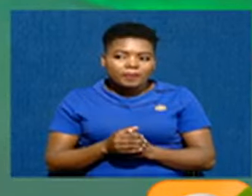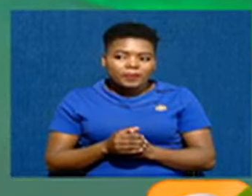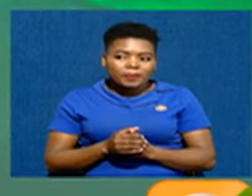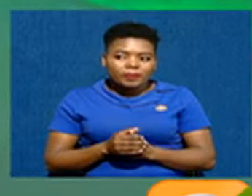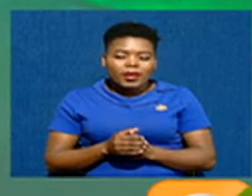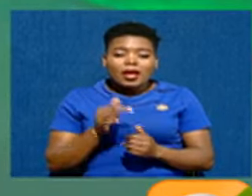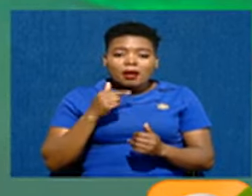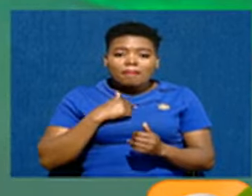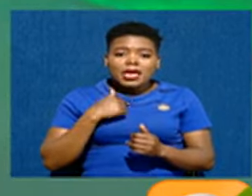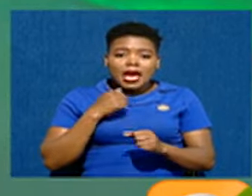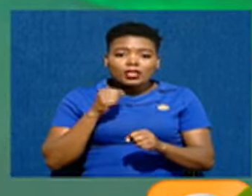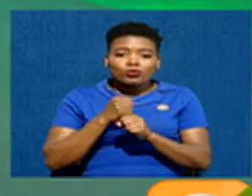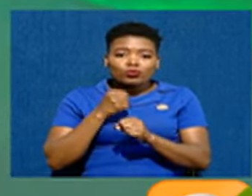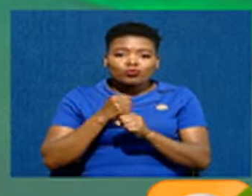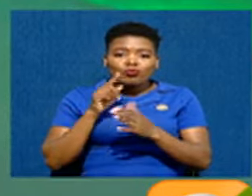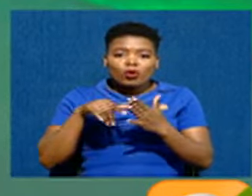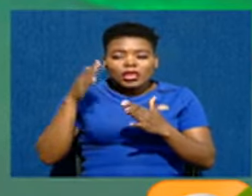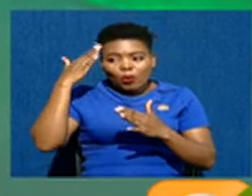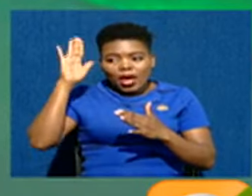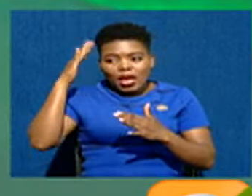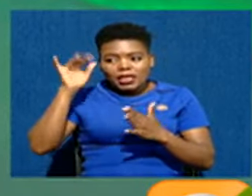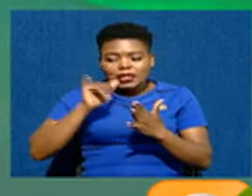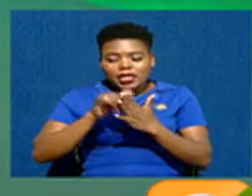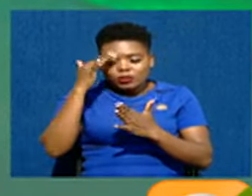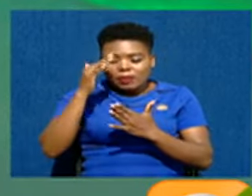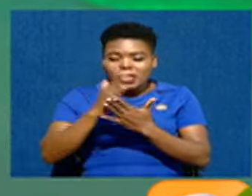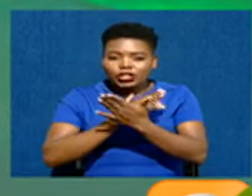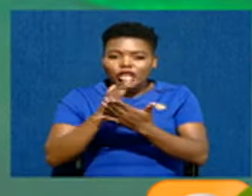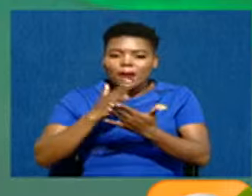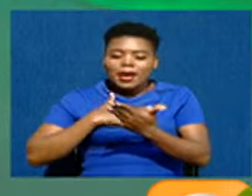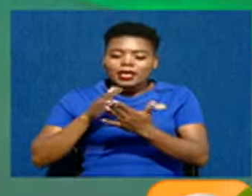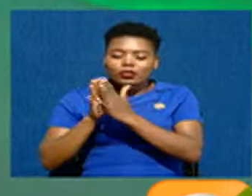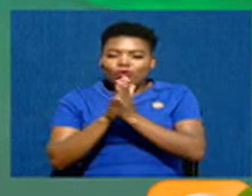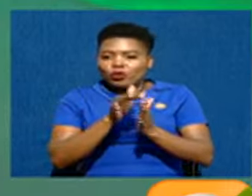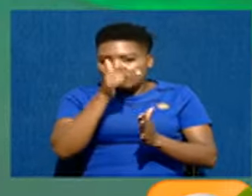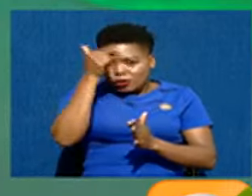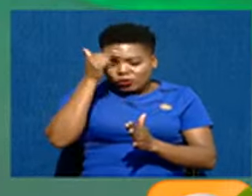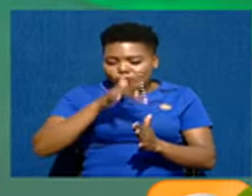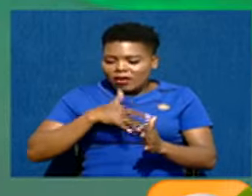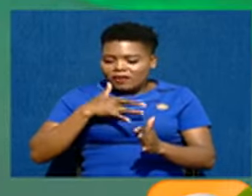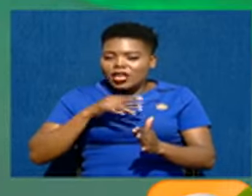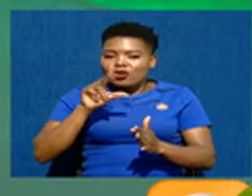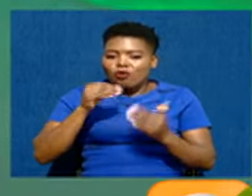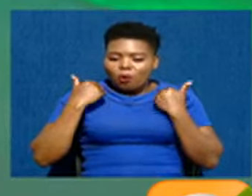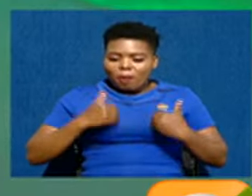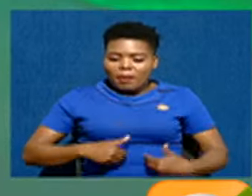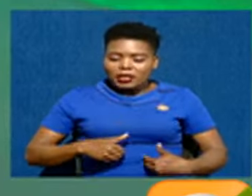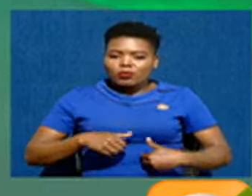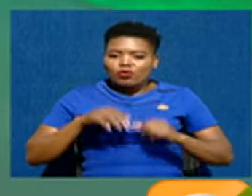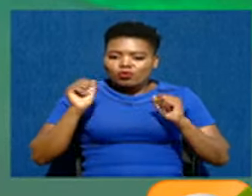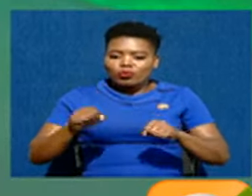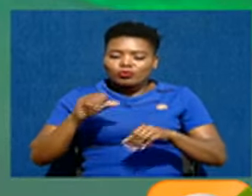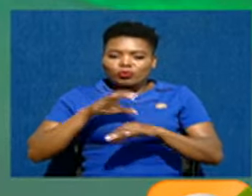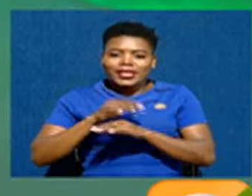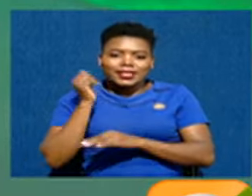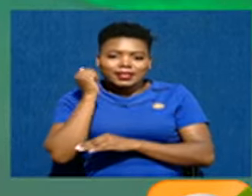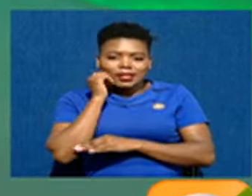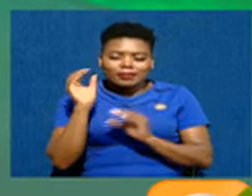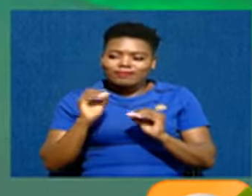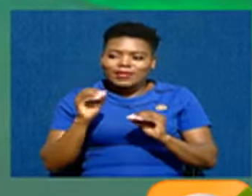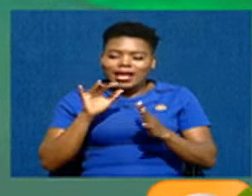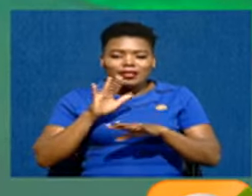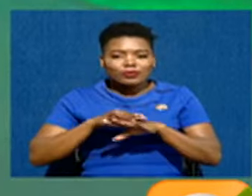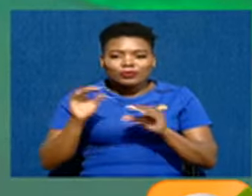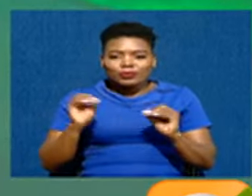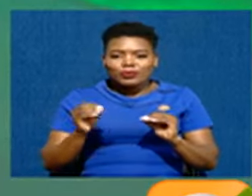went through. That's why I share my story, and I get encouraged when someone tells me that they